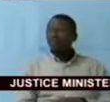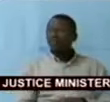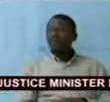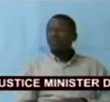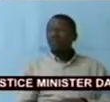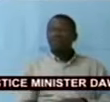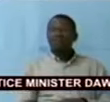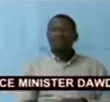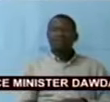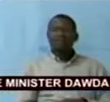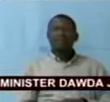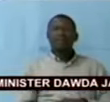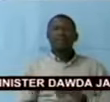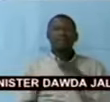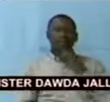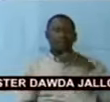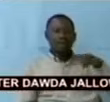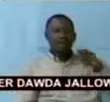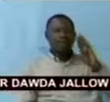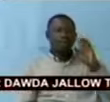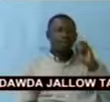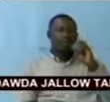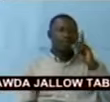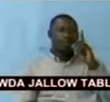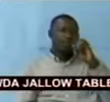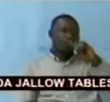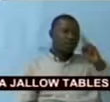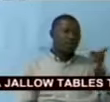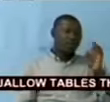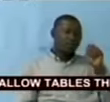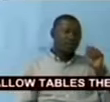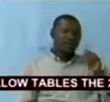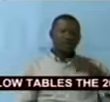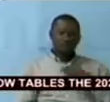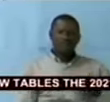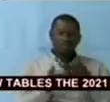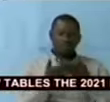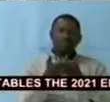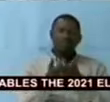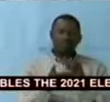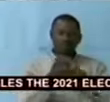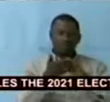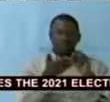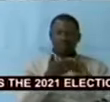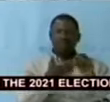give you a piece of paper to write down the name. No, I cannot recall the names.